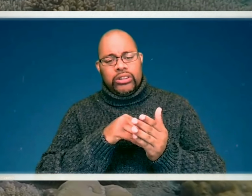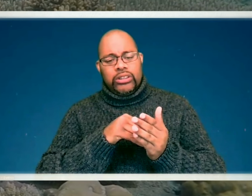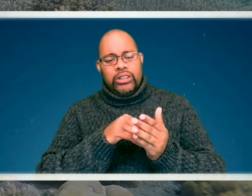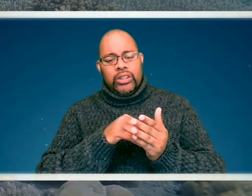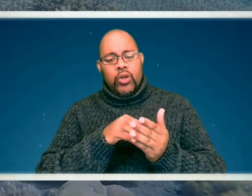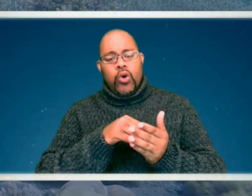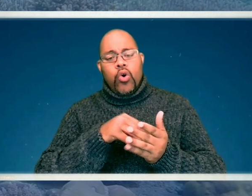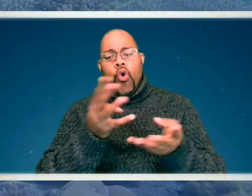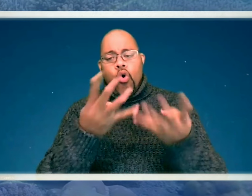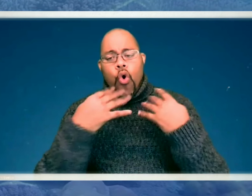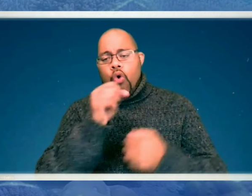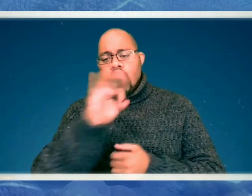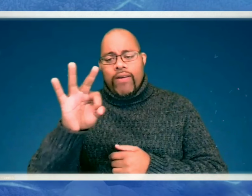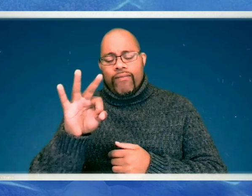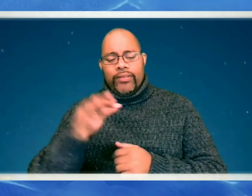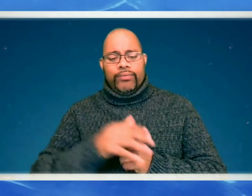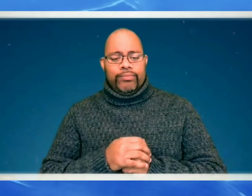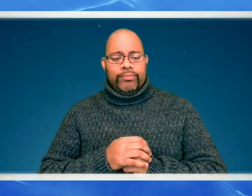Tract.